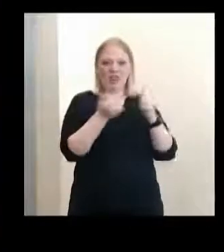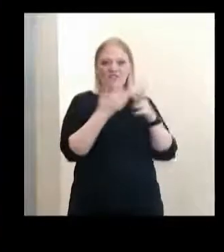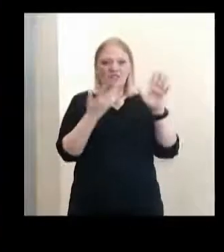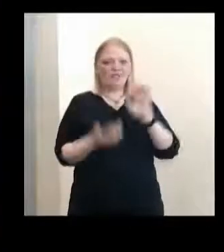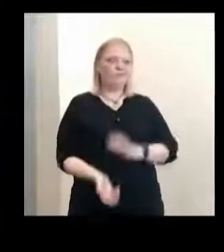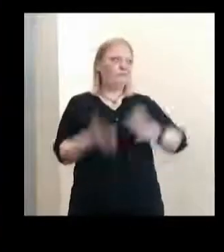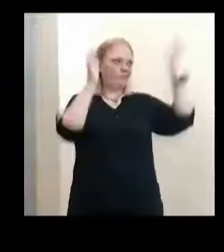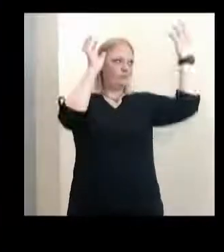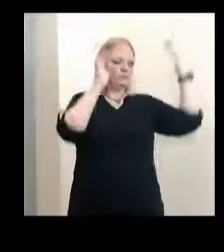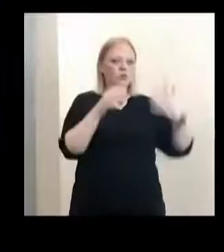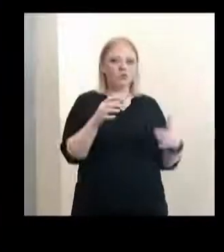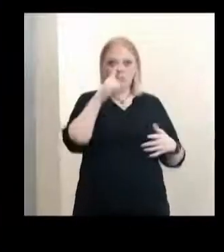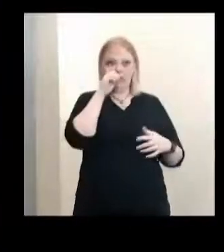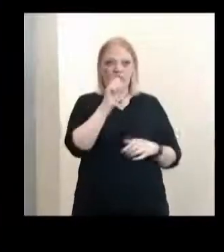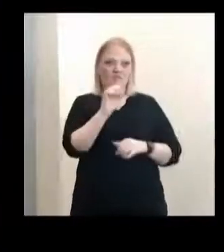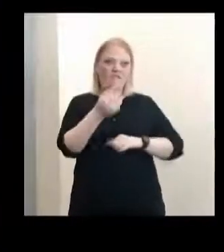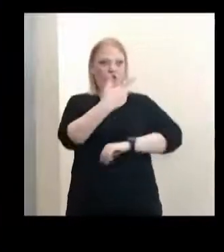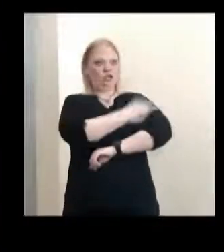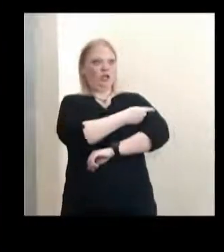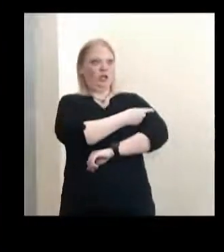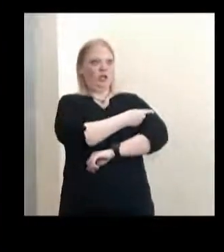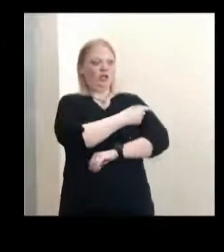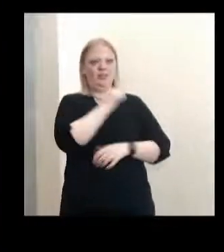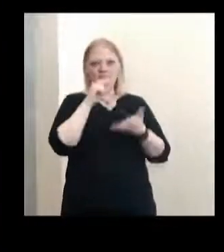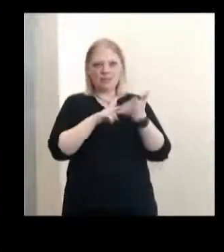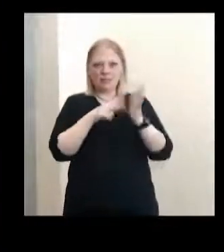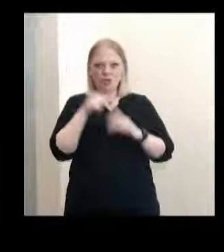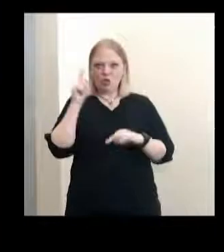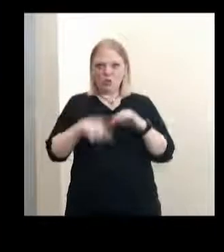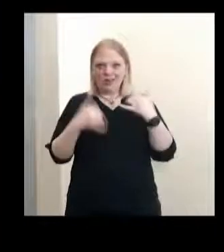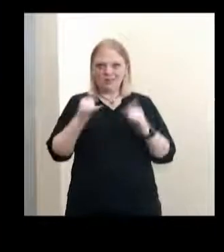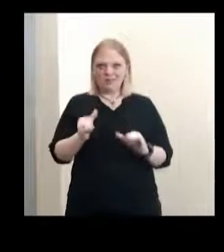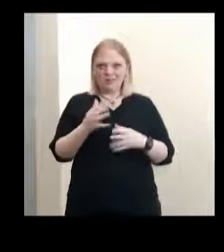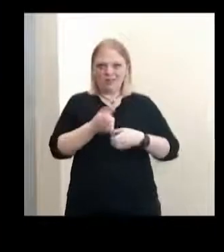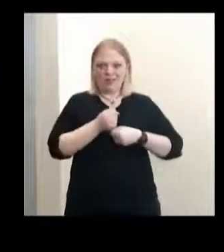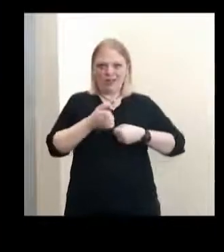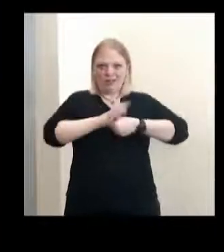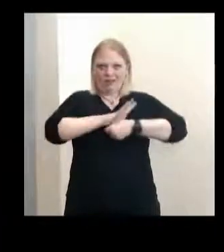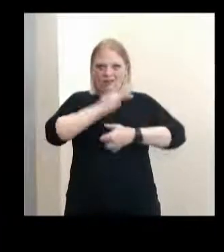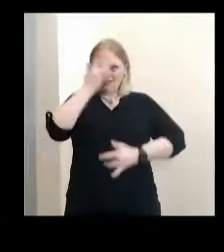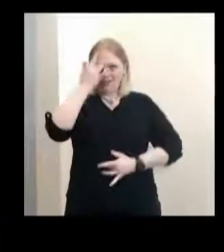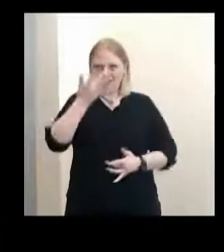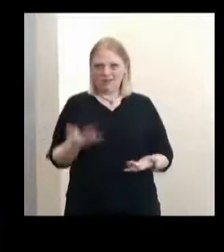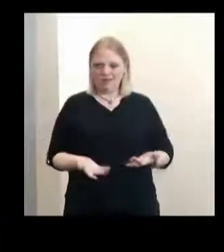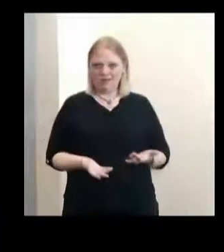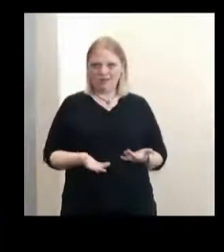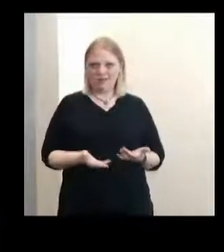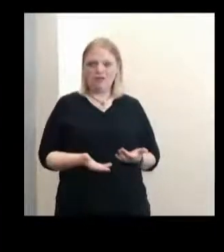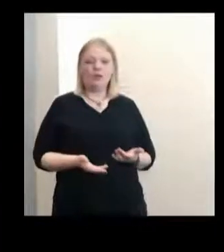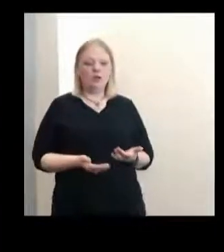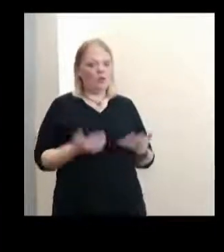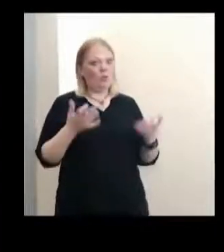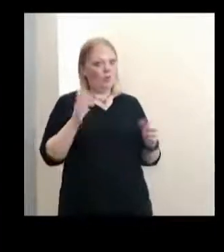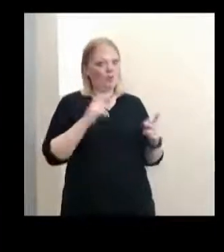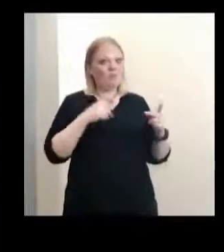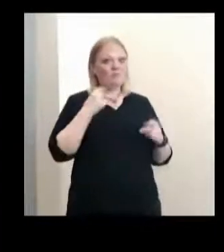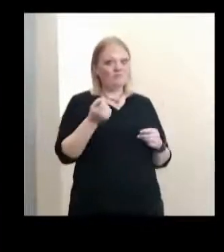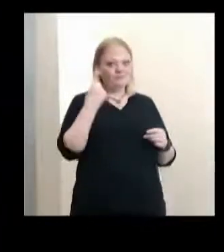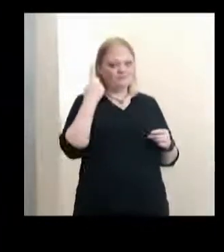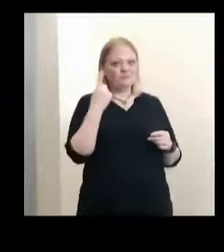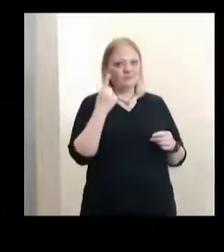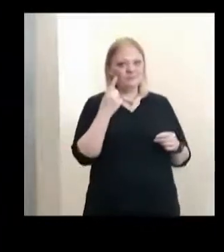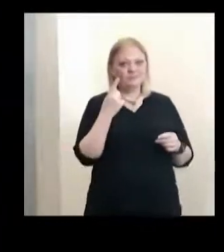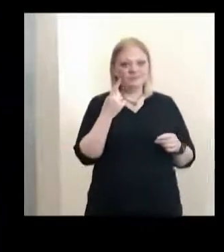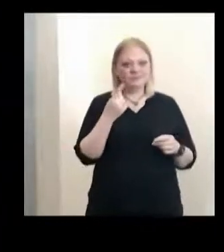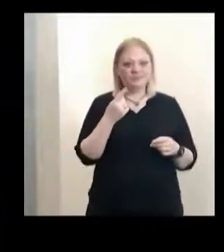because you got the first dose doesn't mean you can't catch COVID-19 and you won't get sick from it. So we want people to understand, if